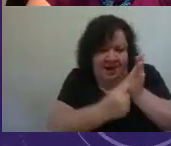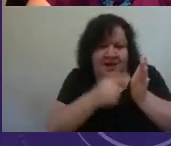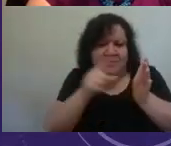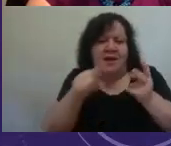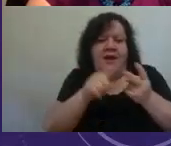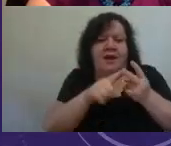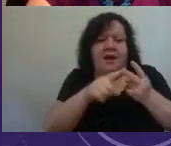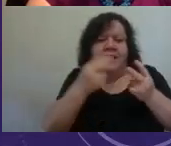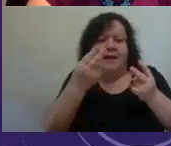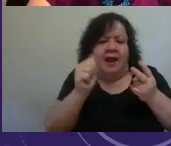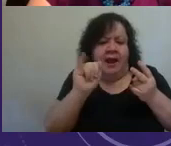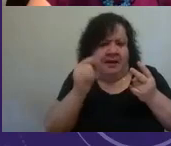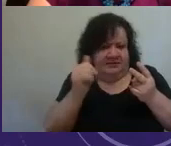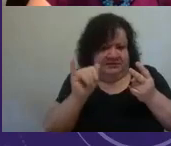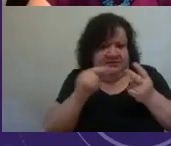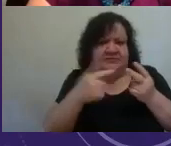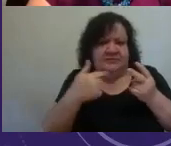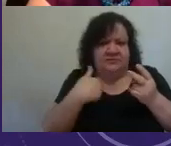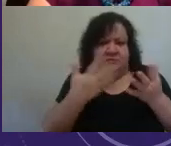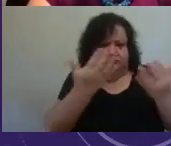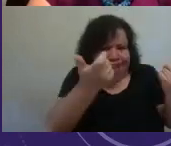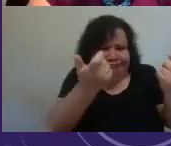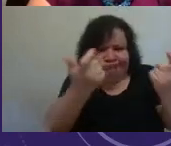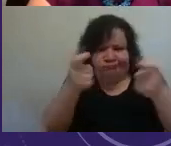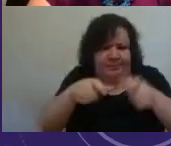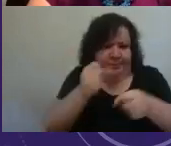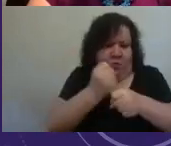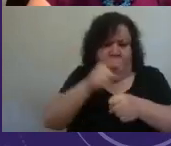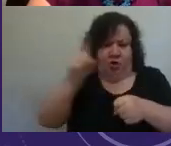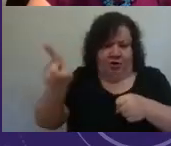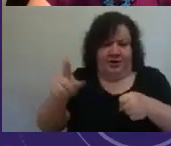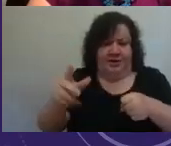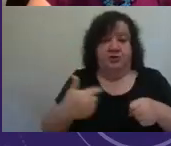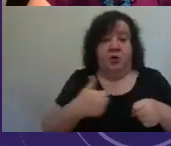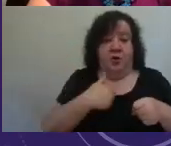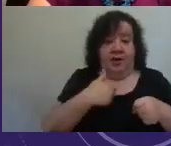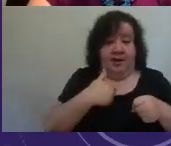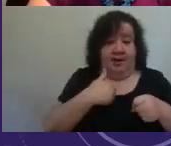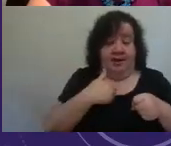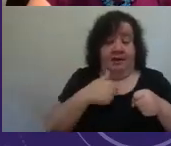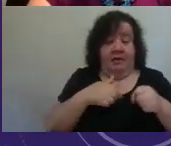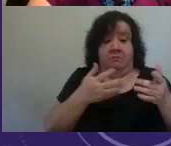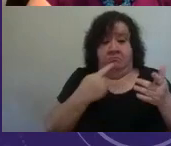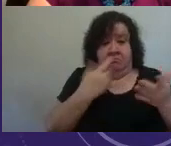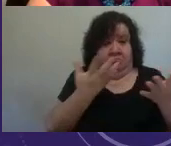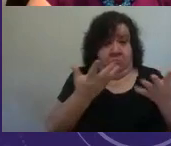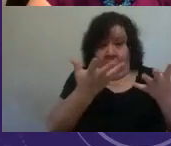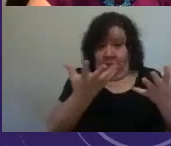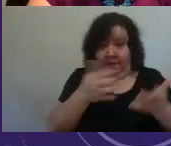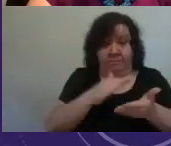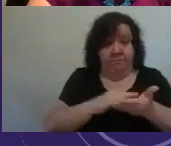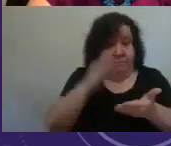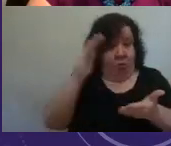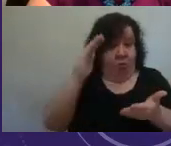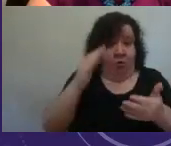go to the web page below. Now I didn't include the hyperlink within the post, but I